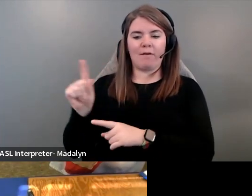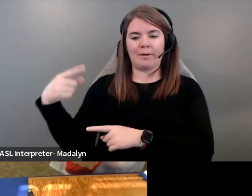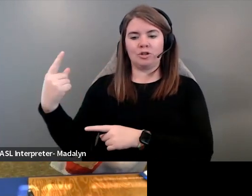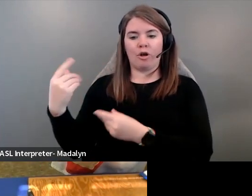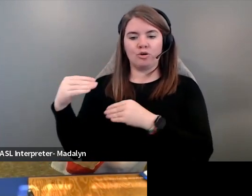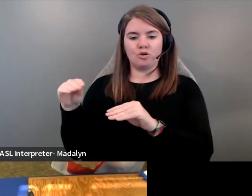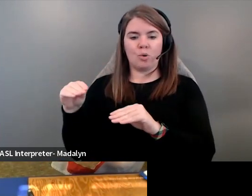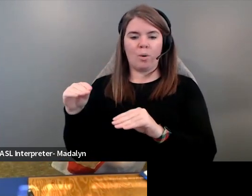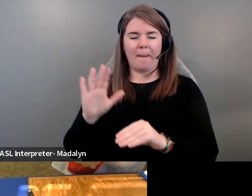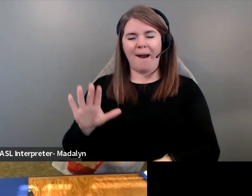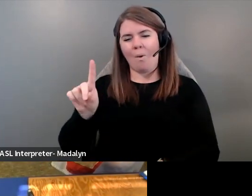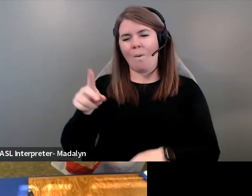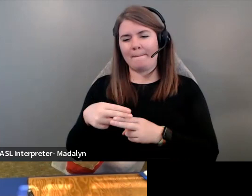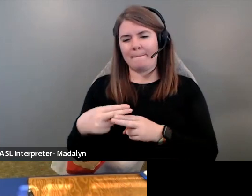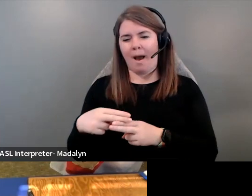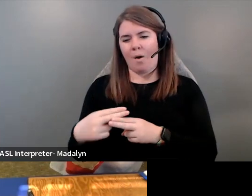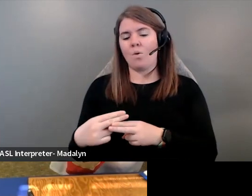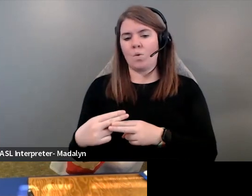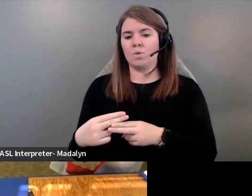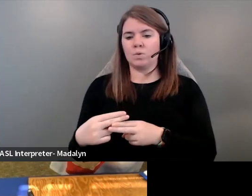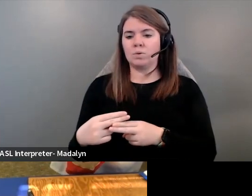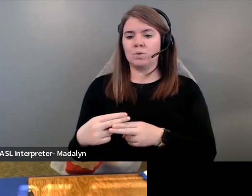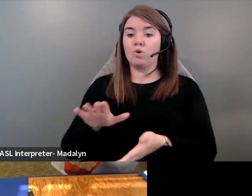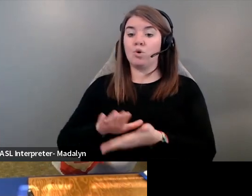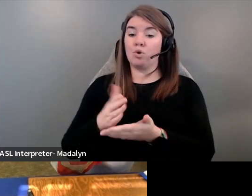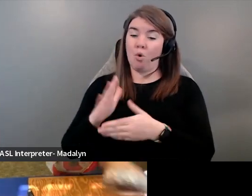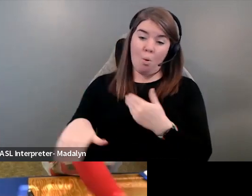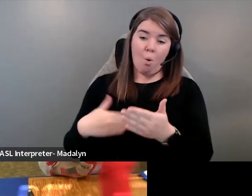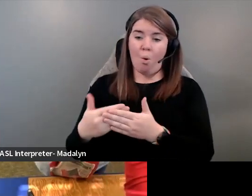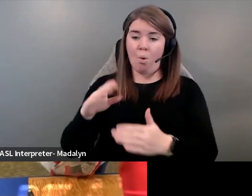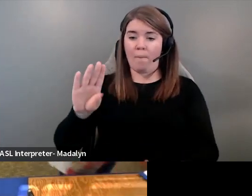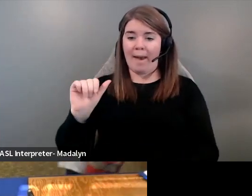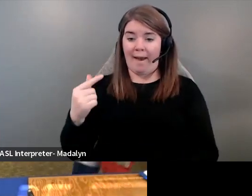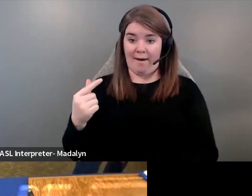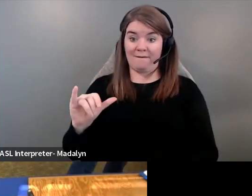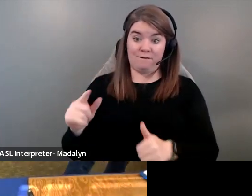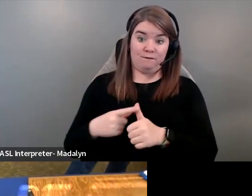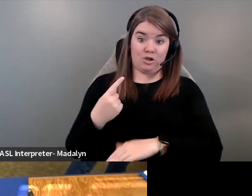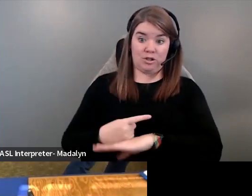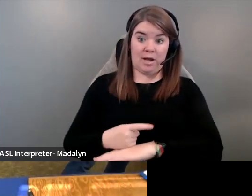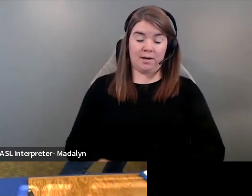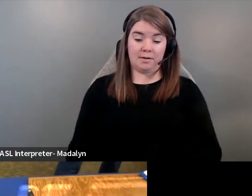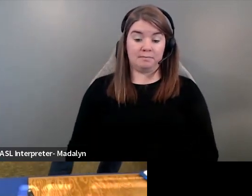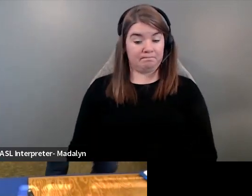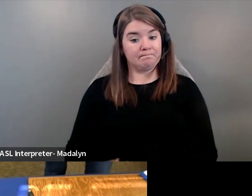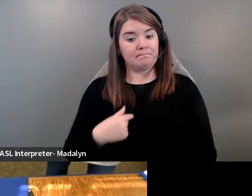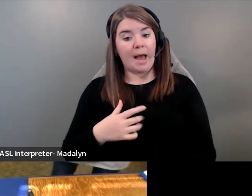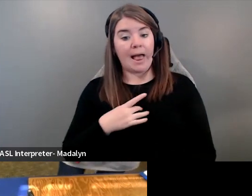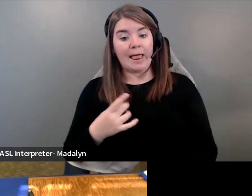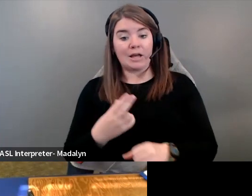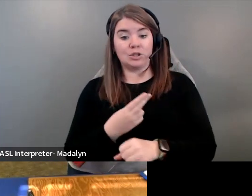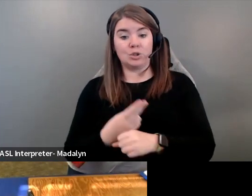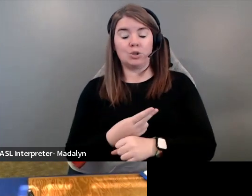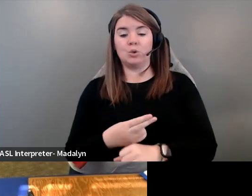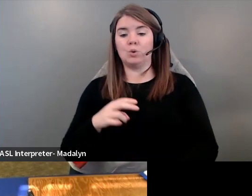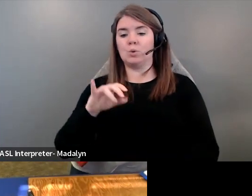There's about a pound of beans here. You're going to cook that whole bag your first day. I like to use an